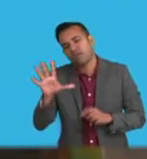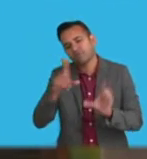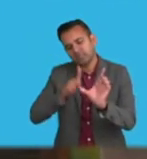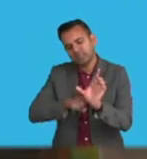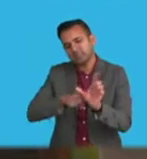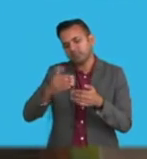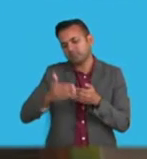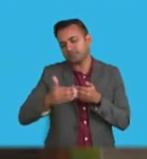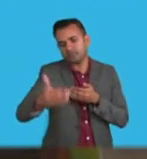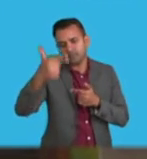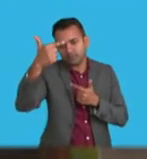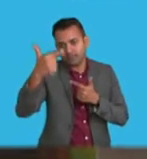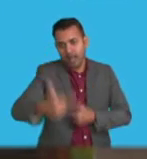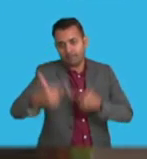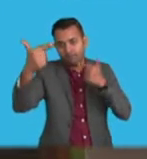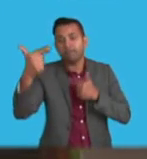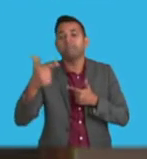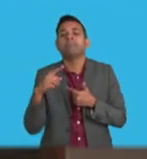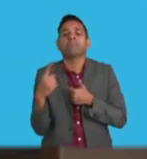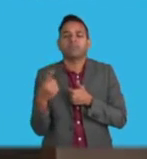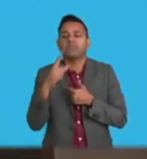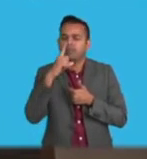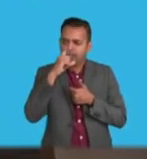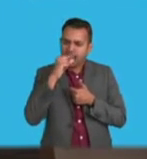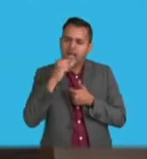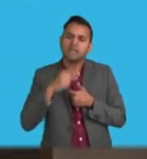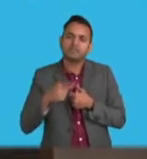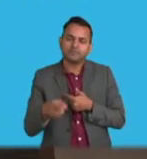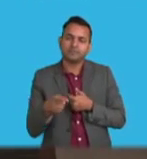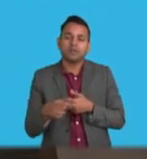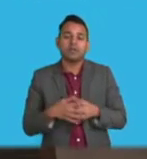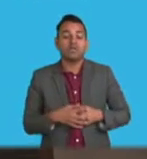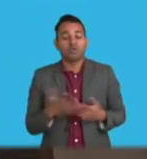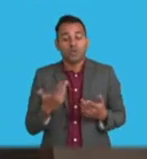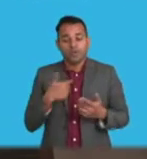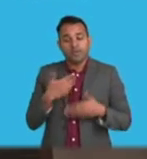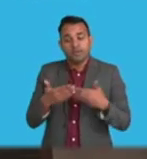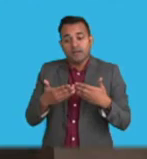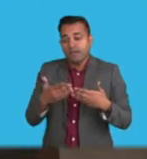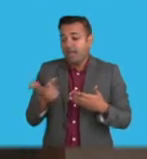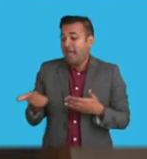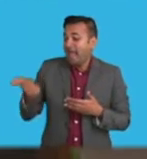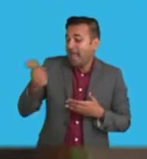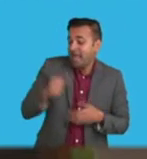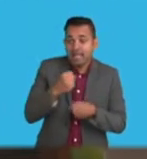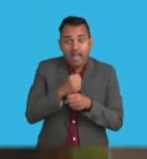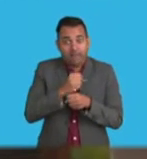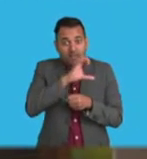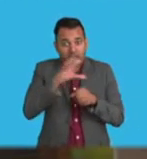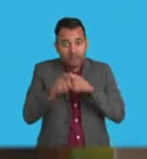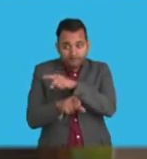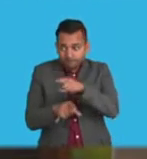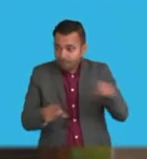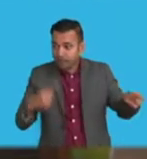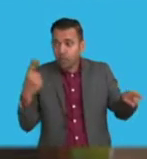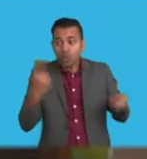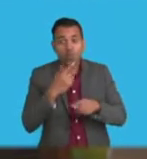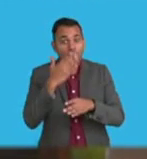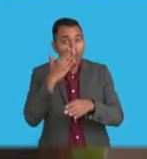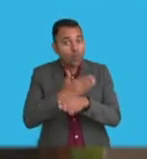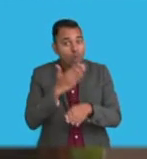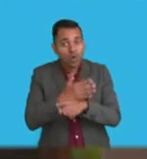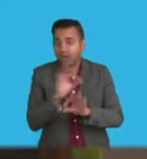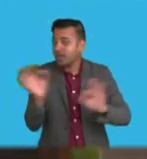that period, those agencies can operate. Any company that operates without this authorization commits an